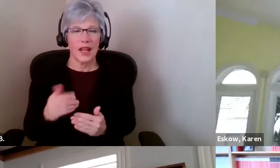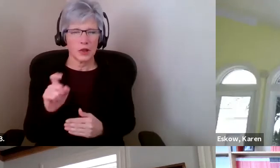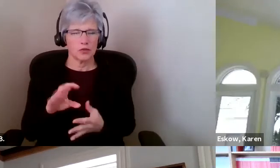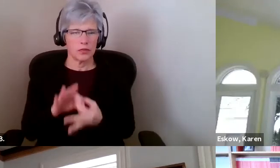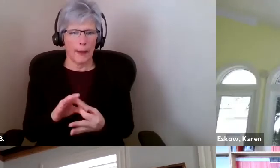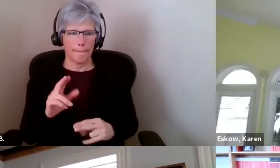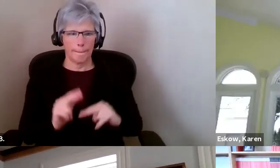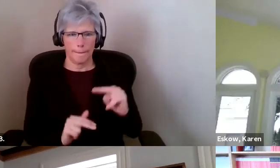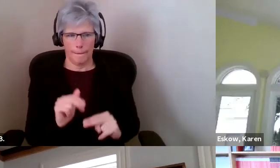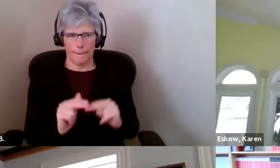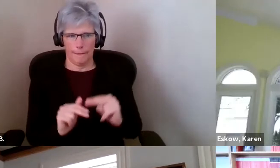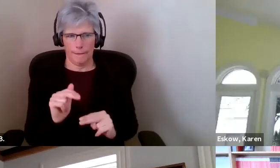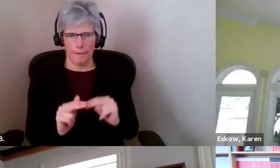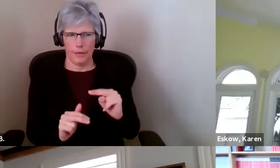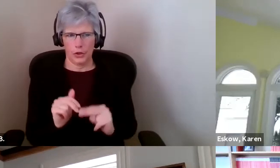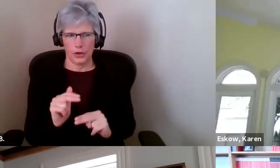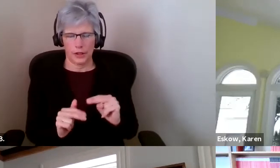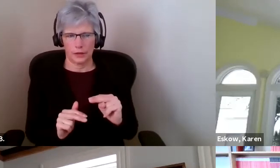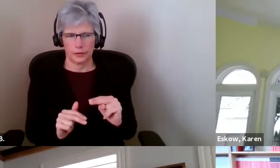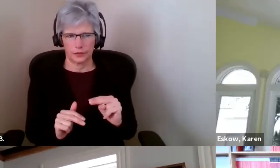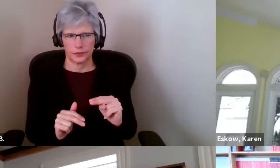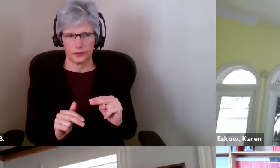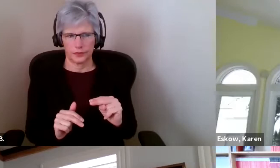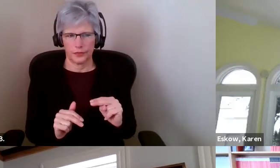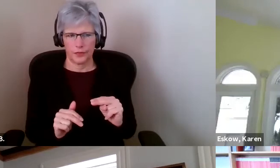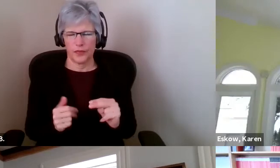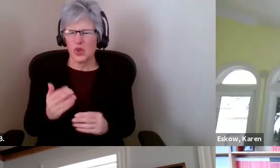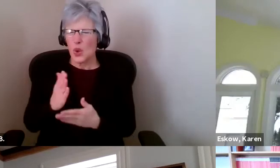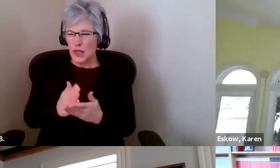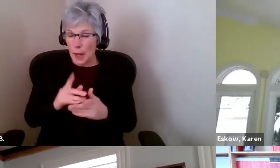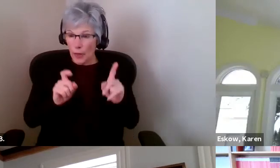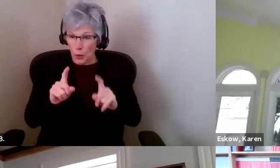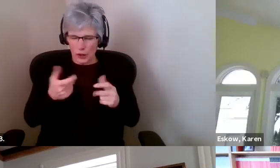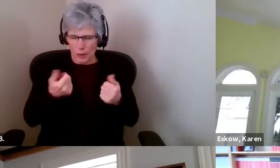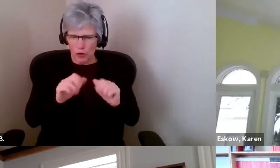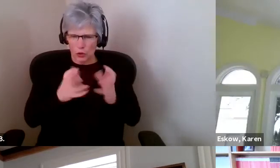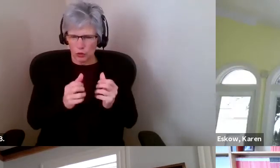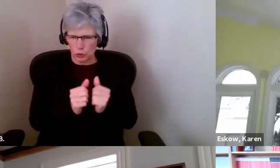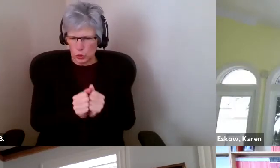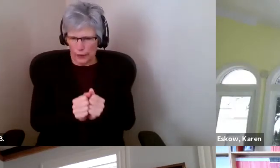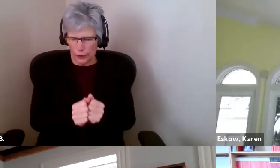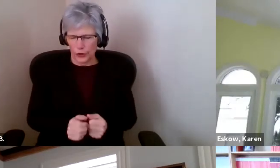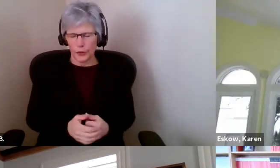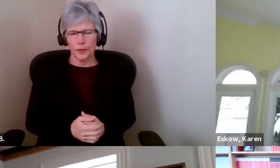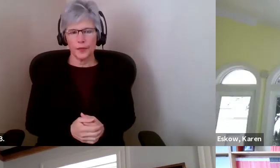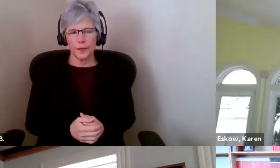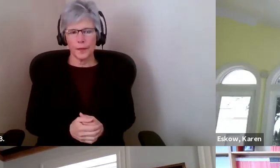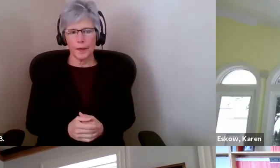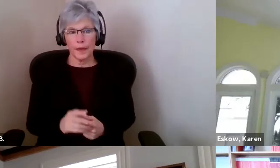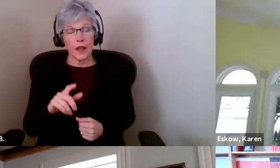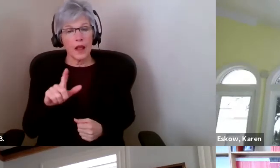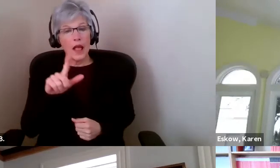put questions, and I am skipping a little bit, trying to put some of the similar items together. When the LA Cafe opens, will students be allowed